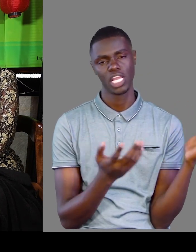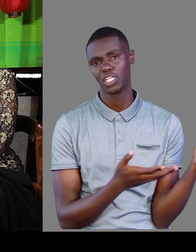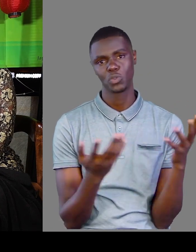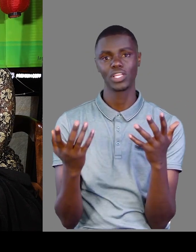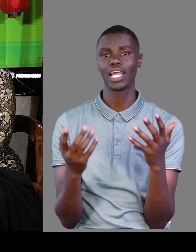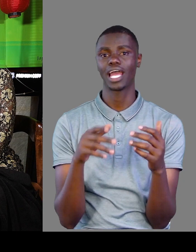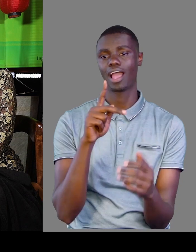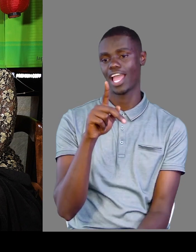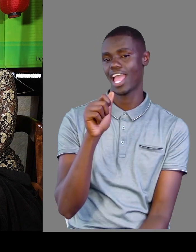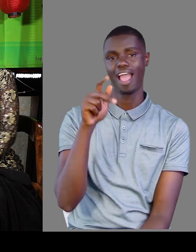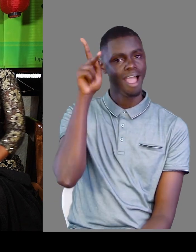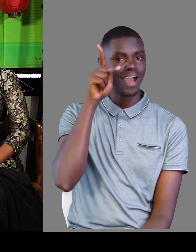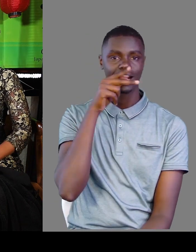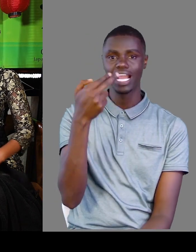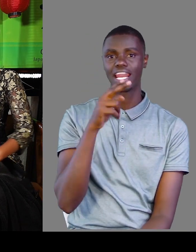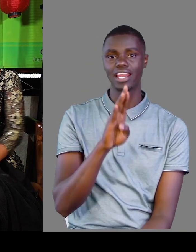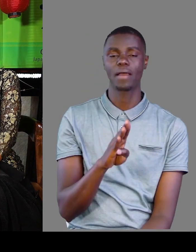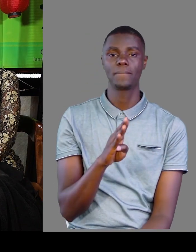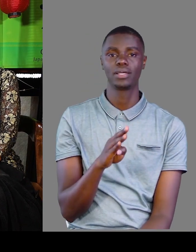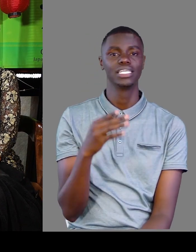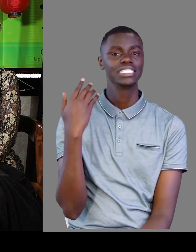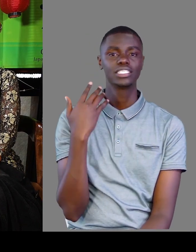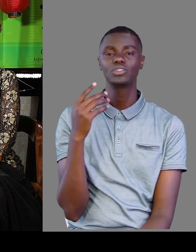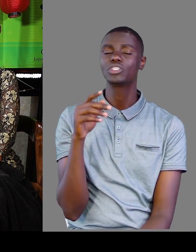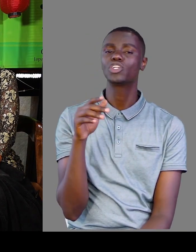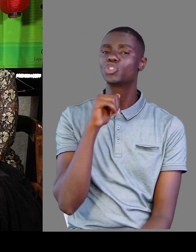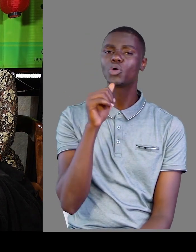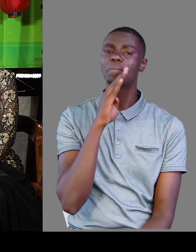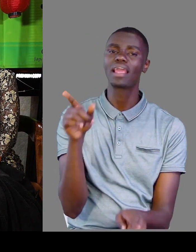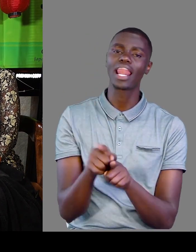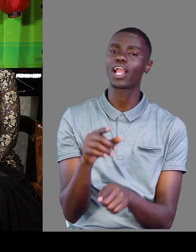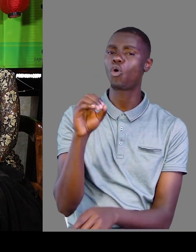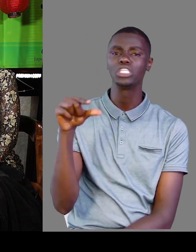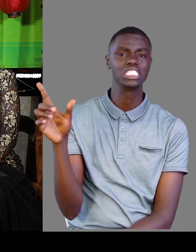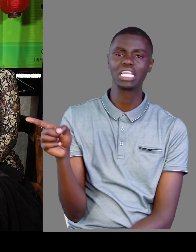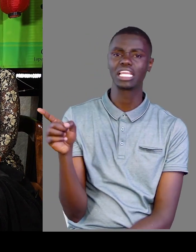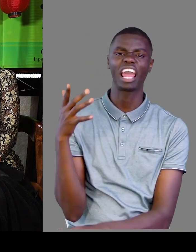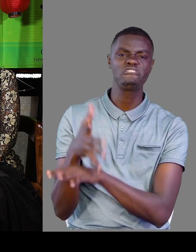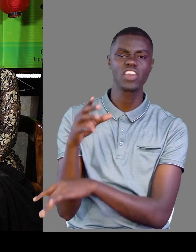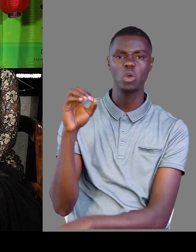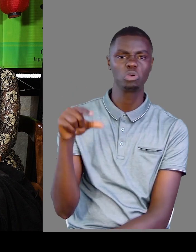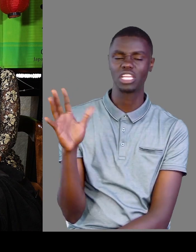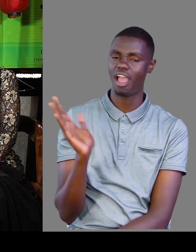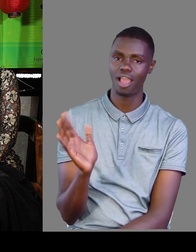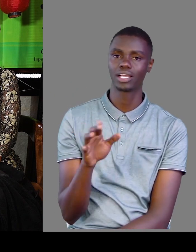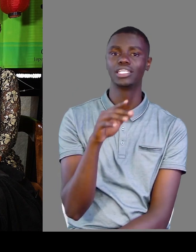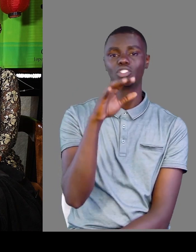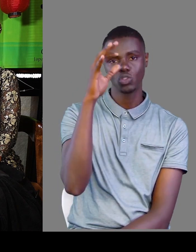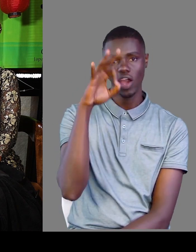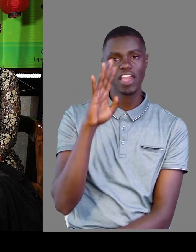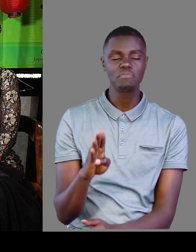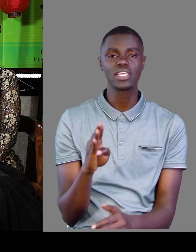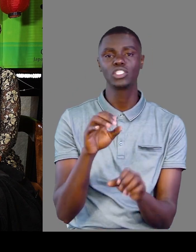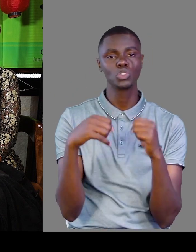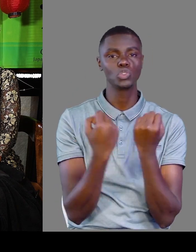Facebook ni Don the Don, kwa TikTok ni Don KE, X pale utanipata kama 254_Don. Manze imekuwa amazing